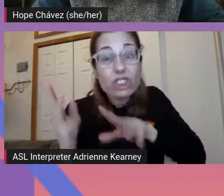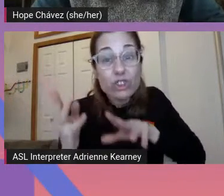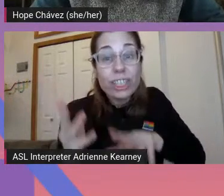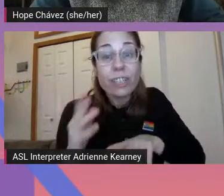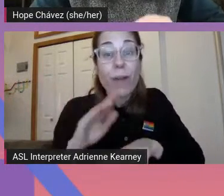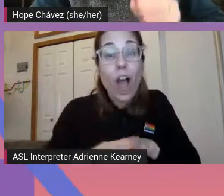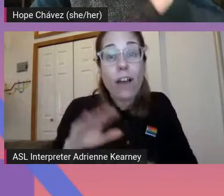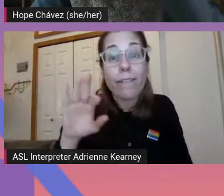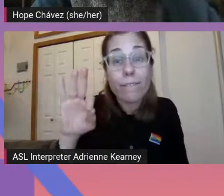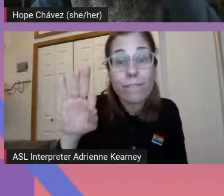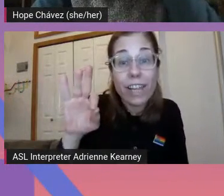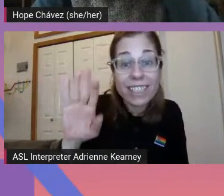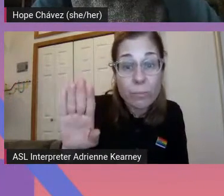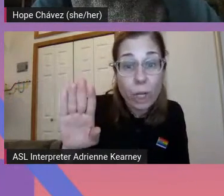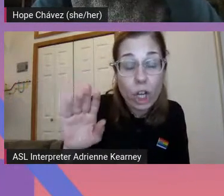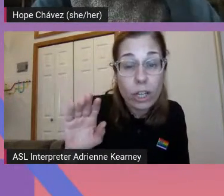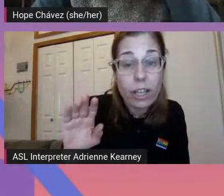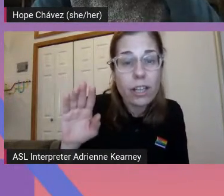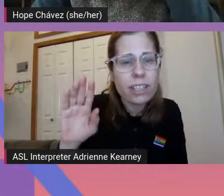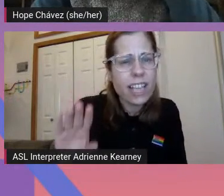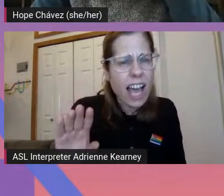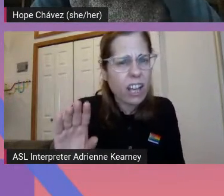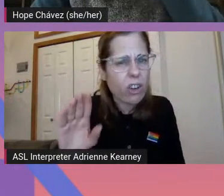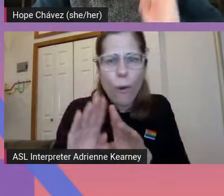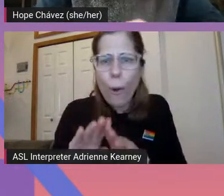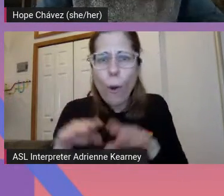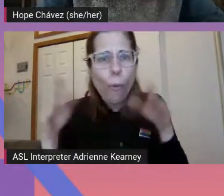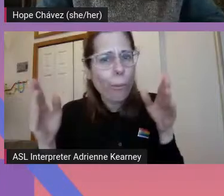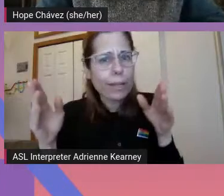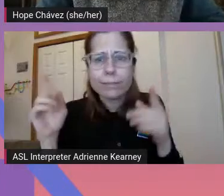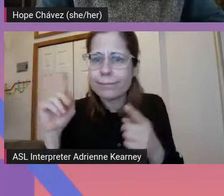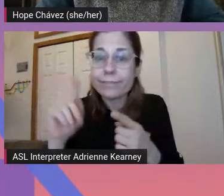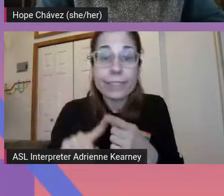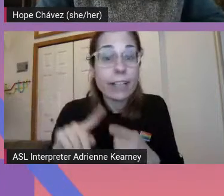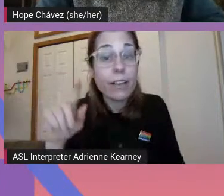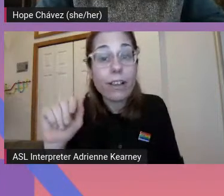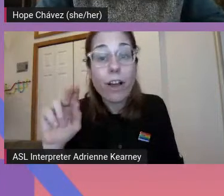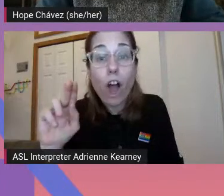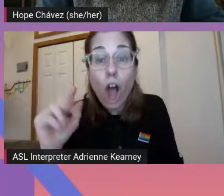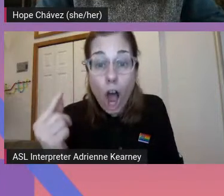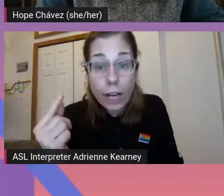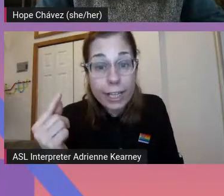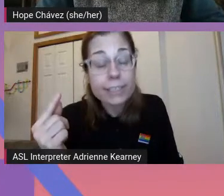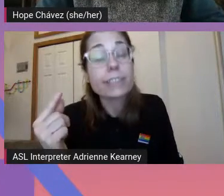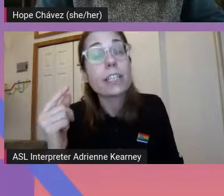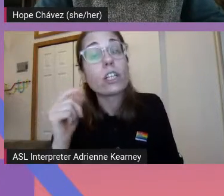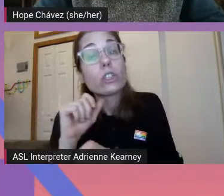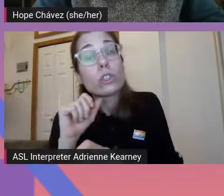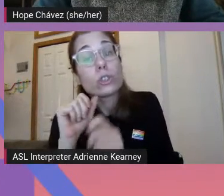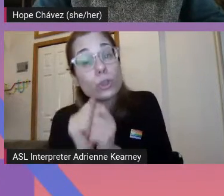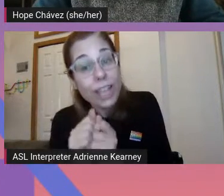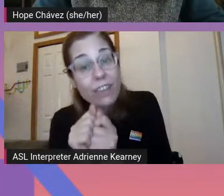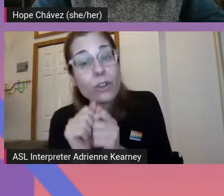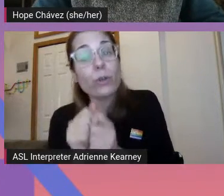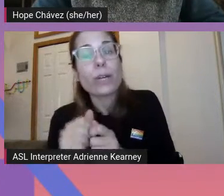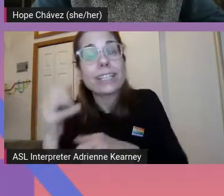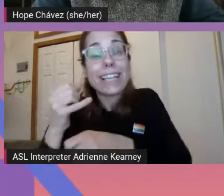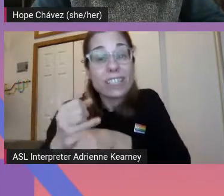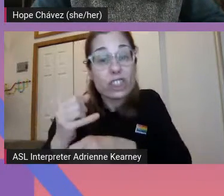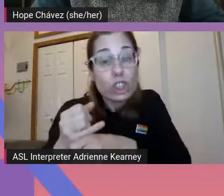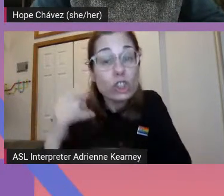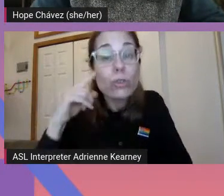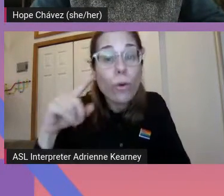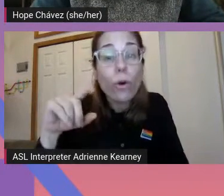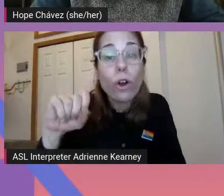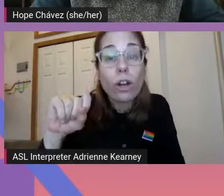up until August, and it's a collaboration with the Institute of Sacred Music. It's we're looking at